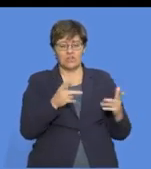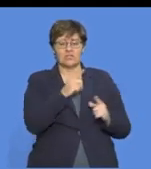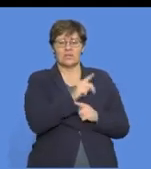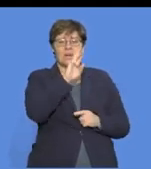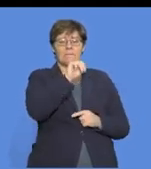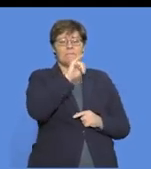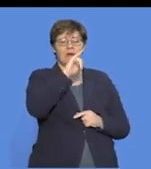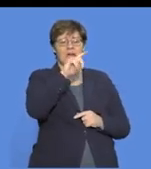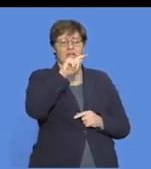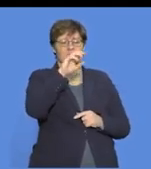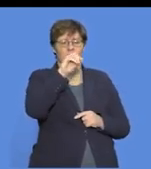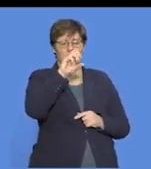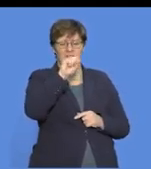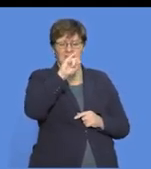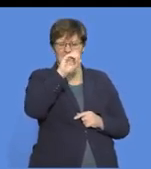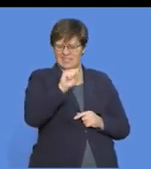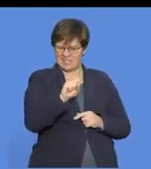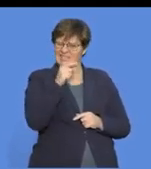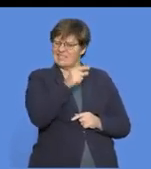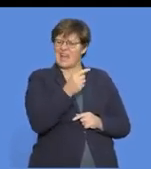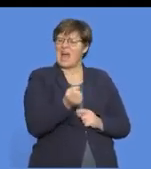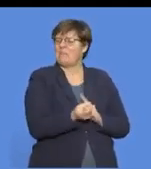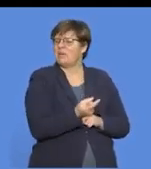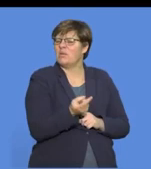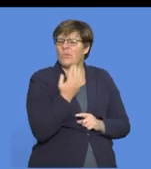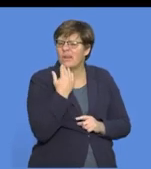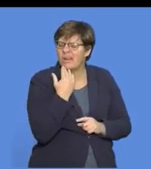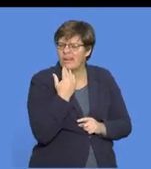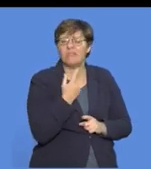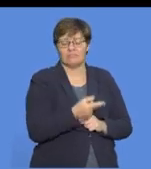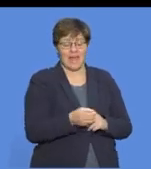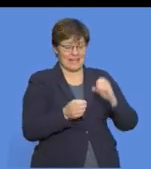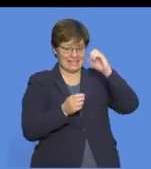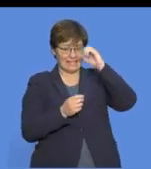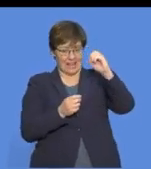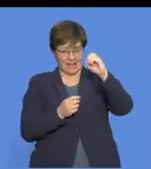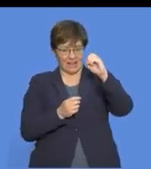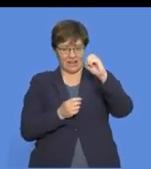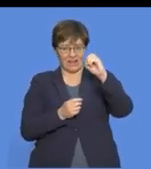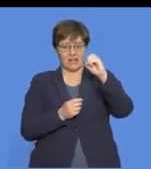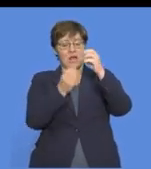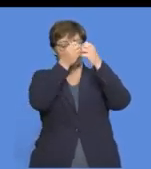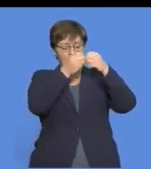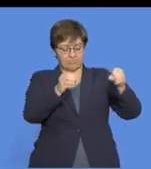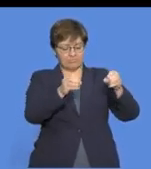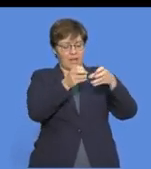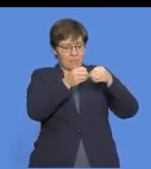You've learnt about mitosis, which is when cells